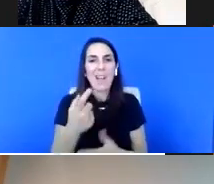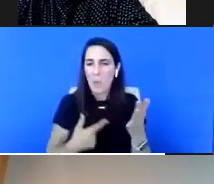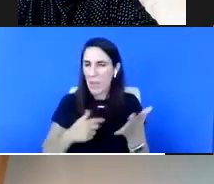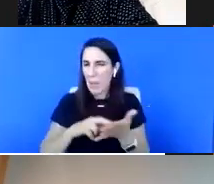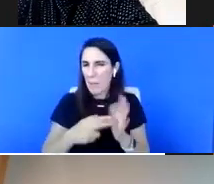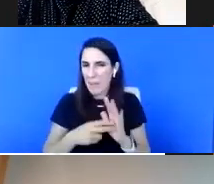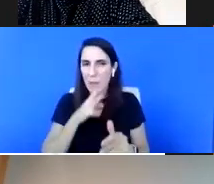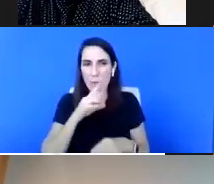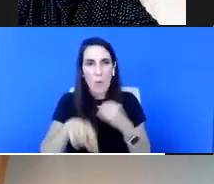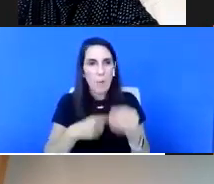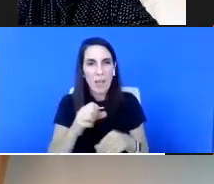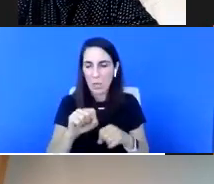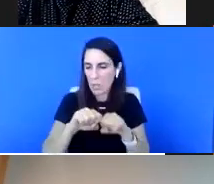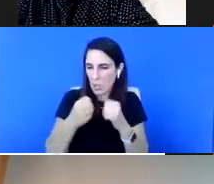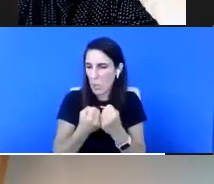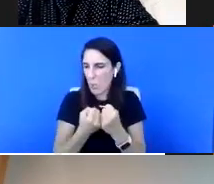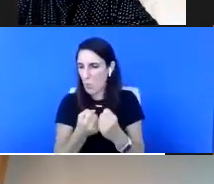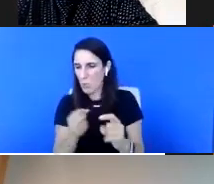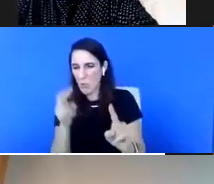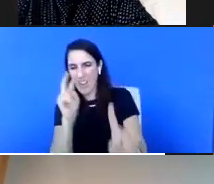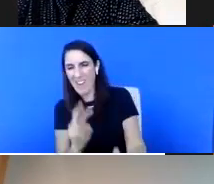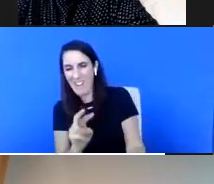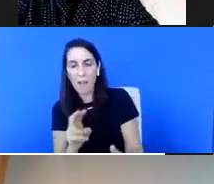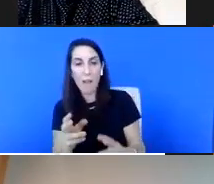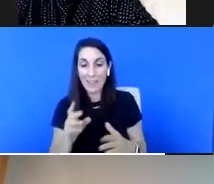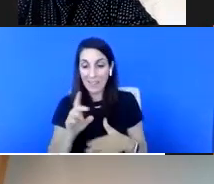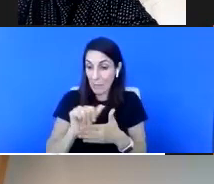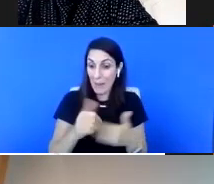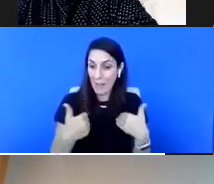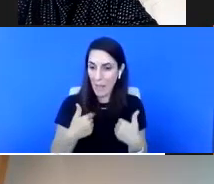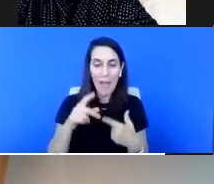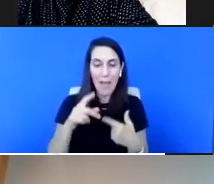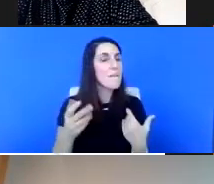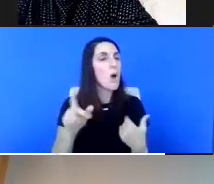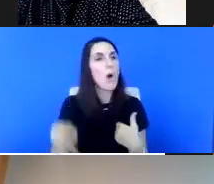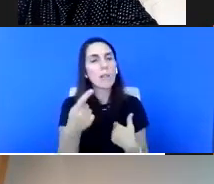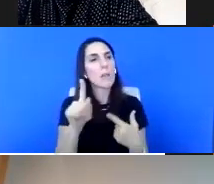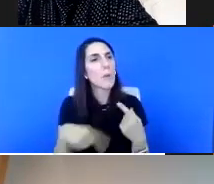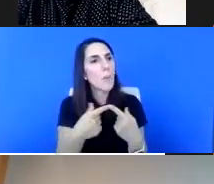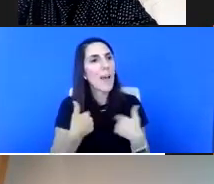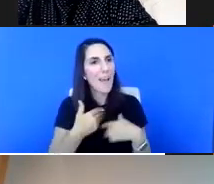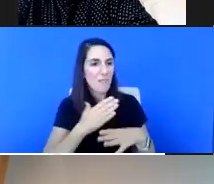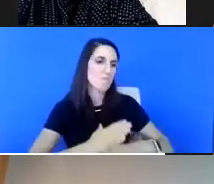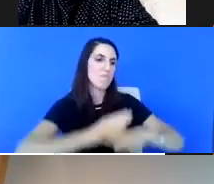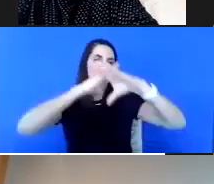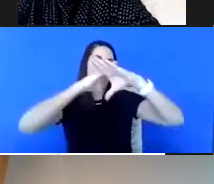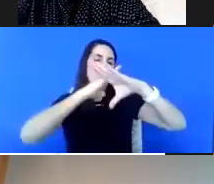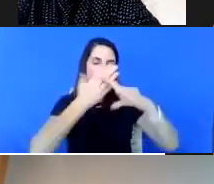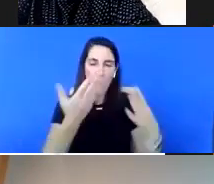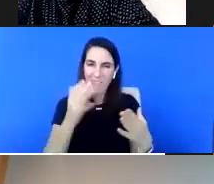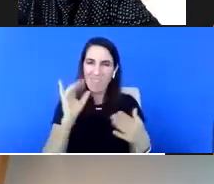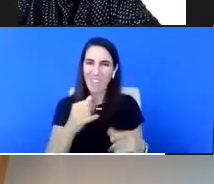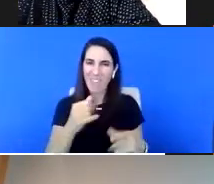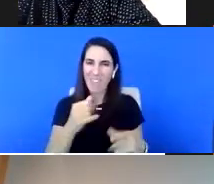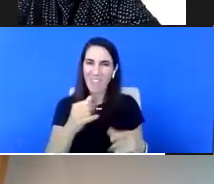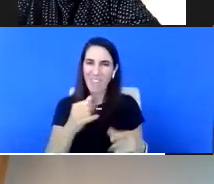talk about the social construct, is that disability only exists when there are barriers that sort of come up and really